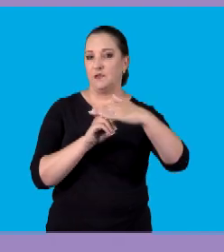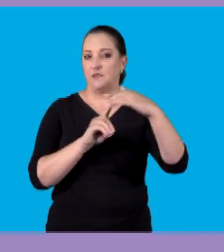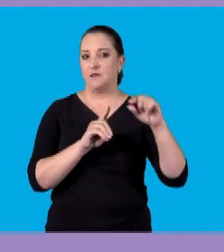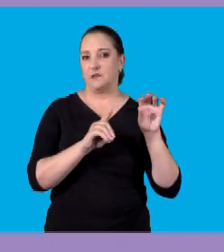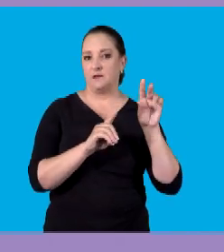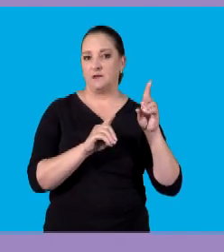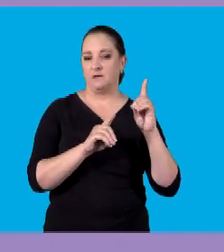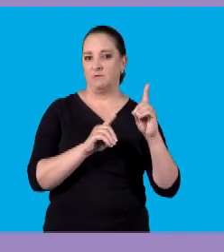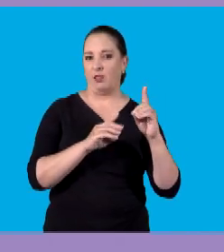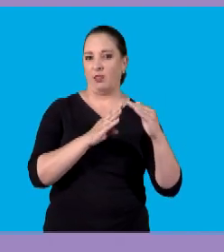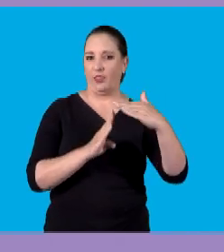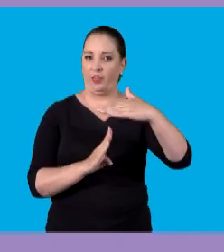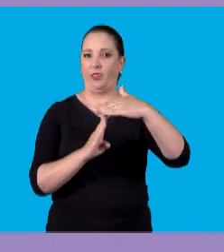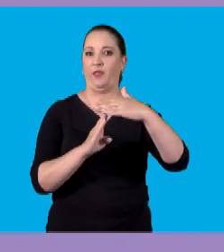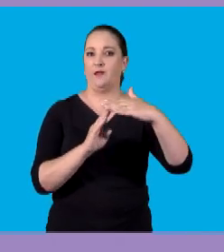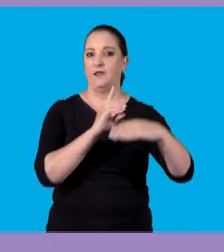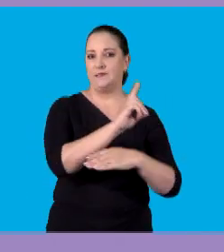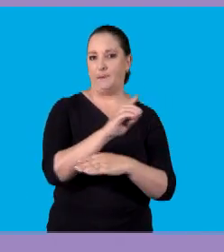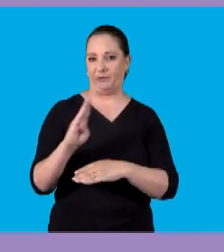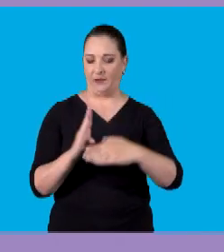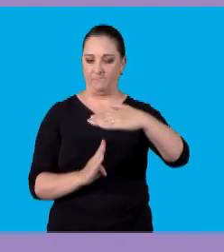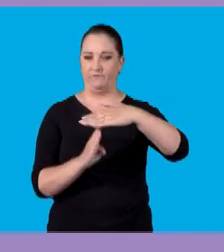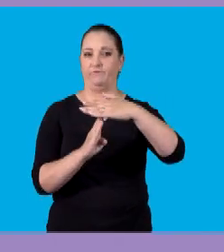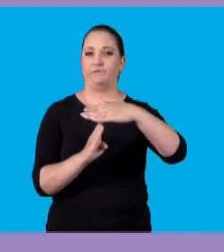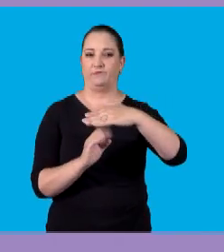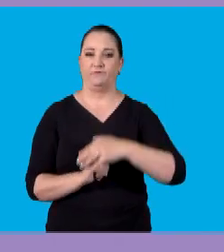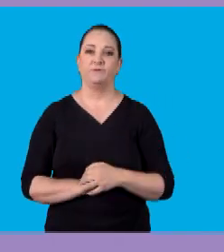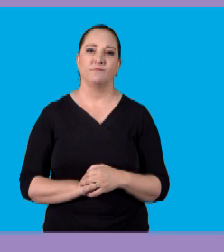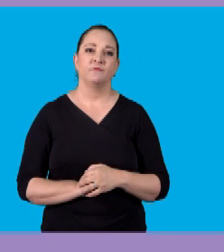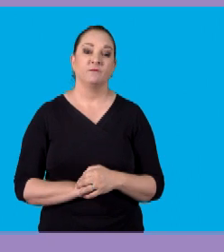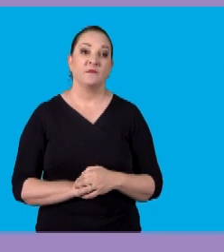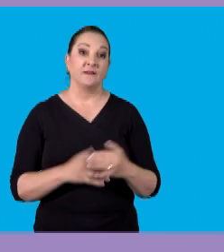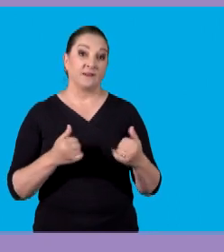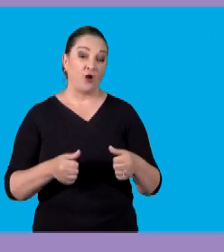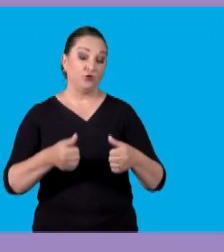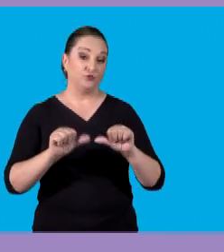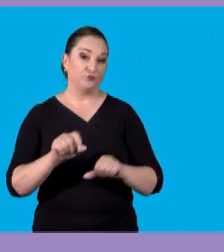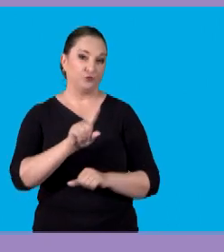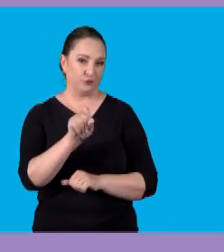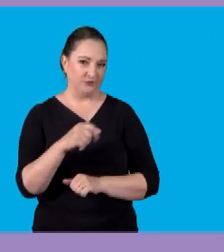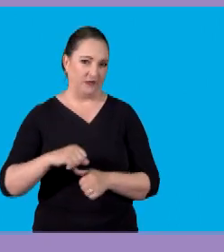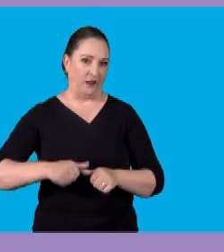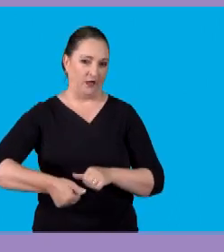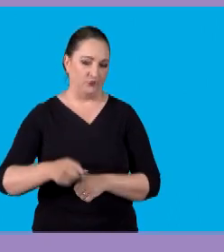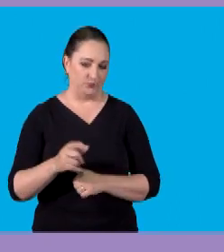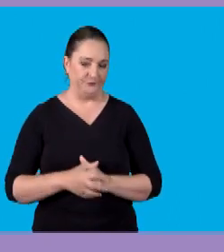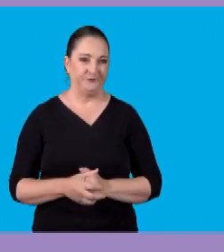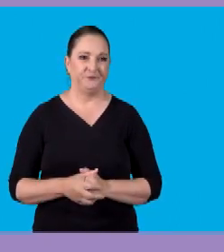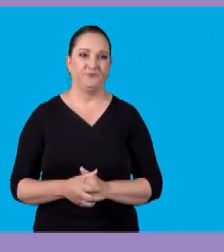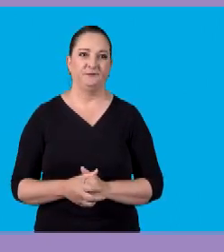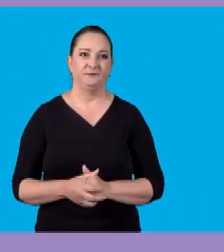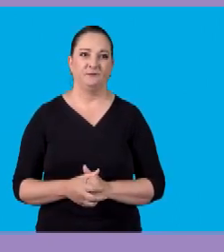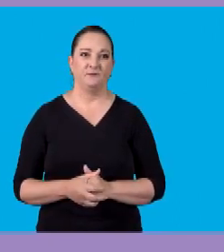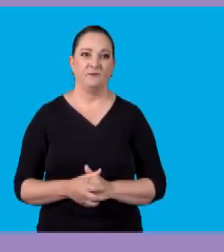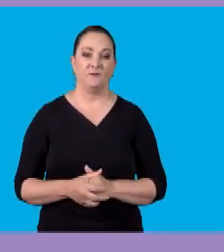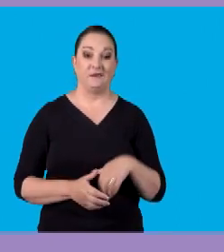90 degrees. Let's move over to the next question. Now the next question says